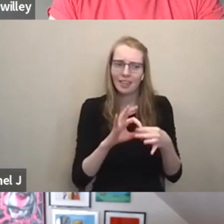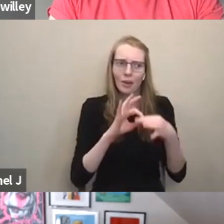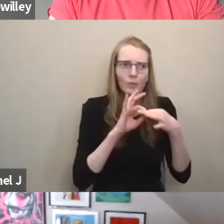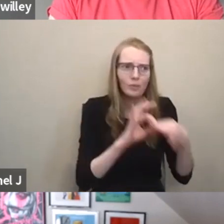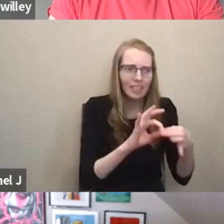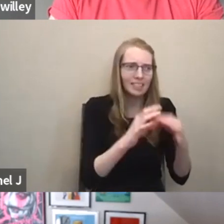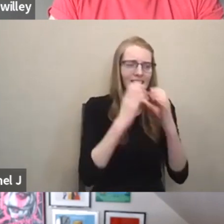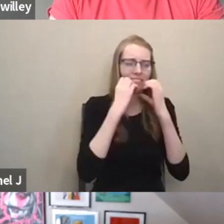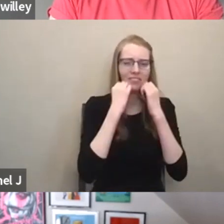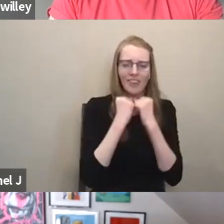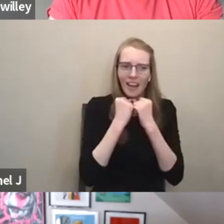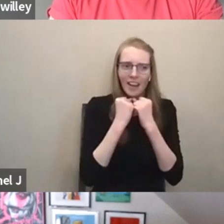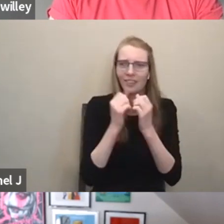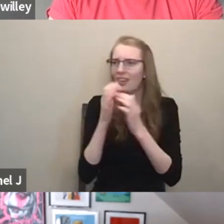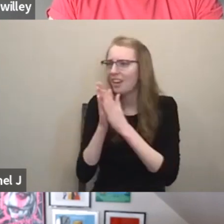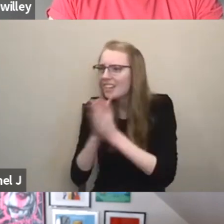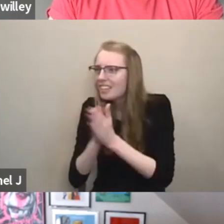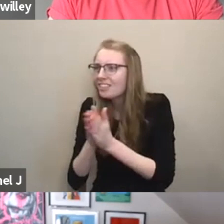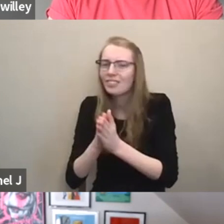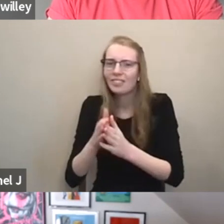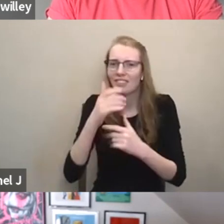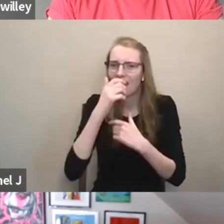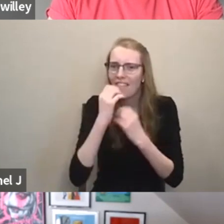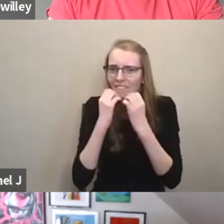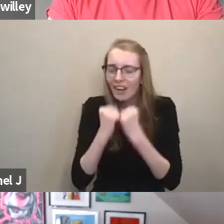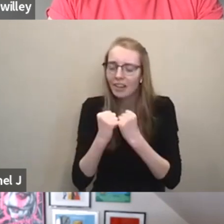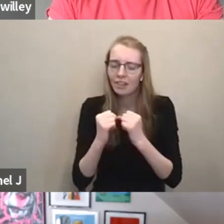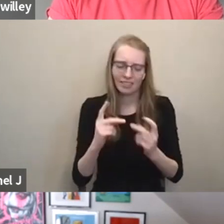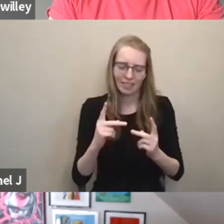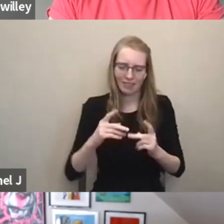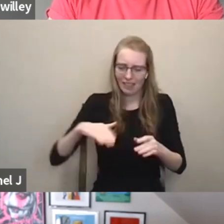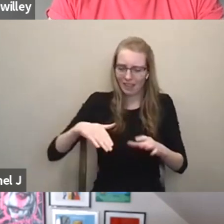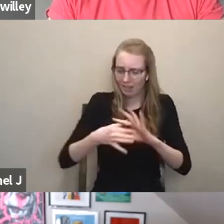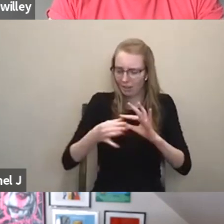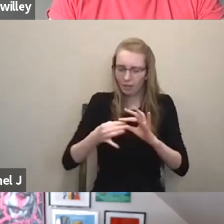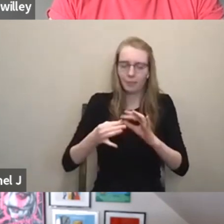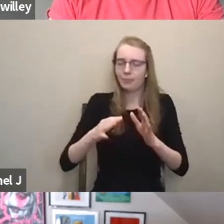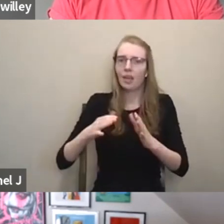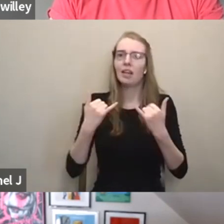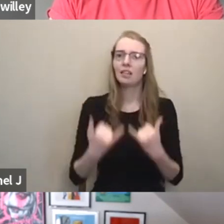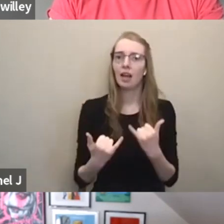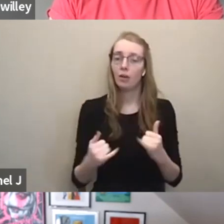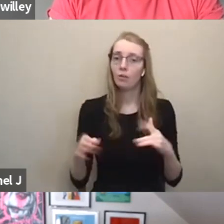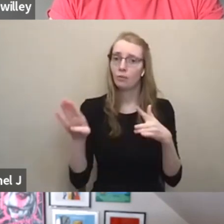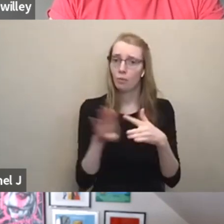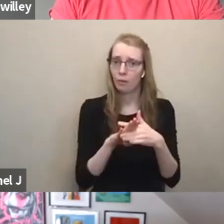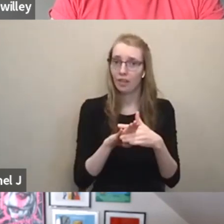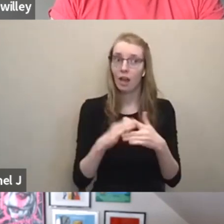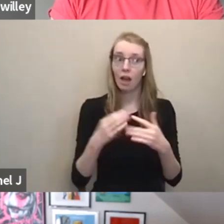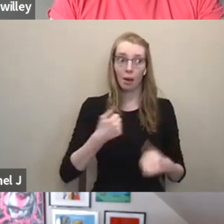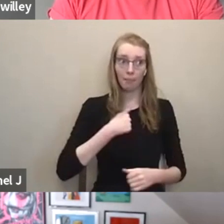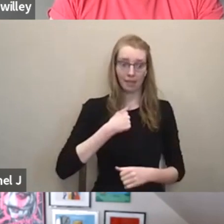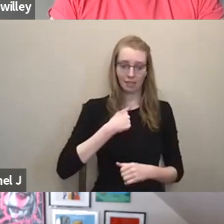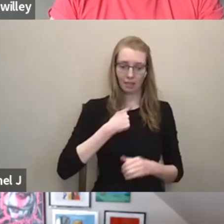us. So I have not, like we'll take a break now. So I'm speaking very much from the freelance position. I'm now